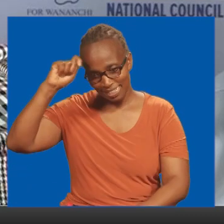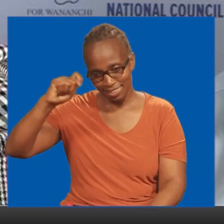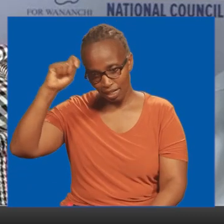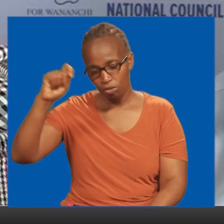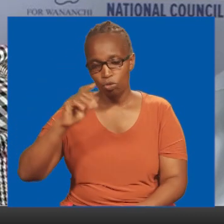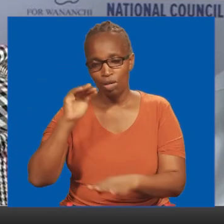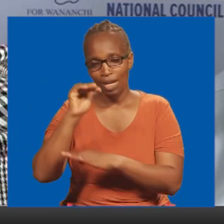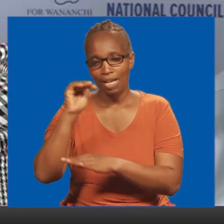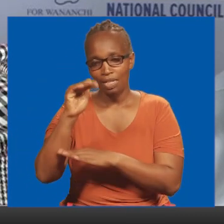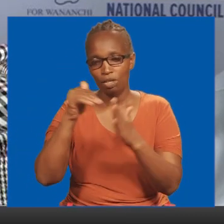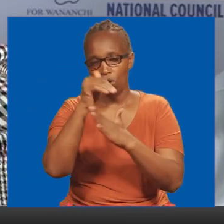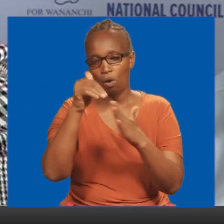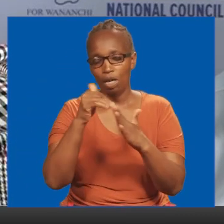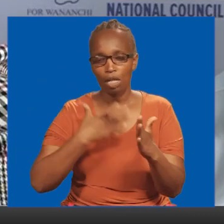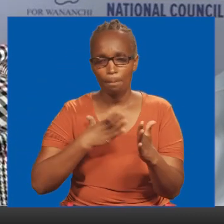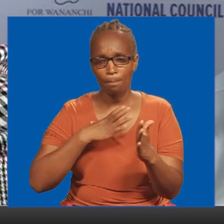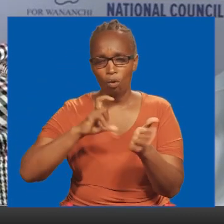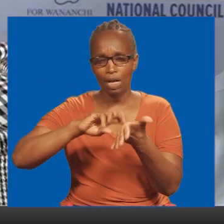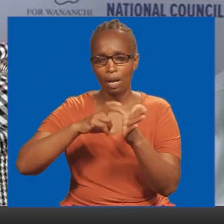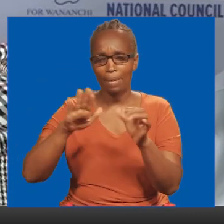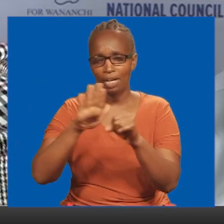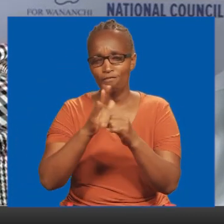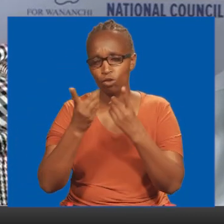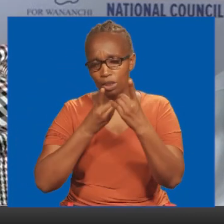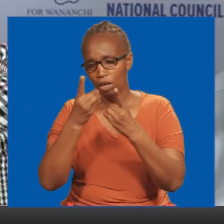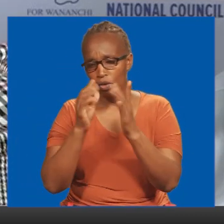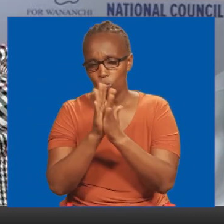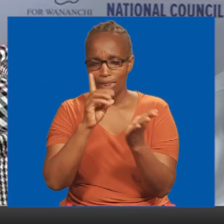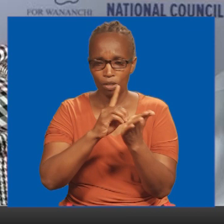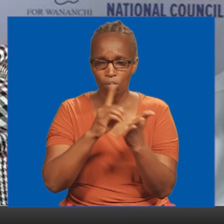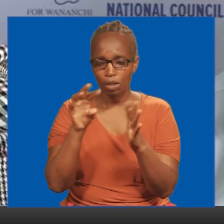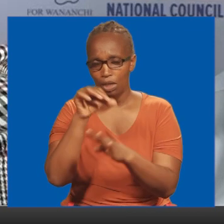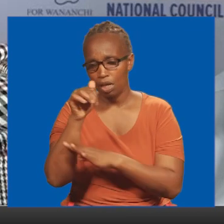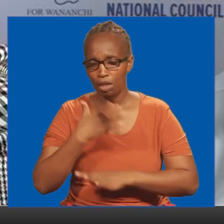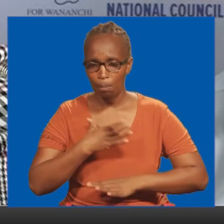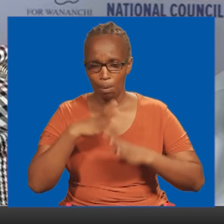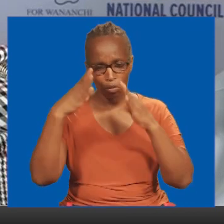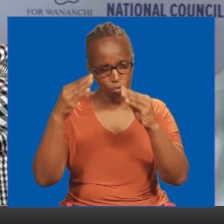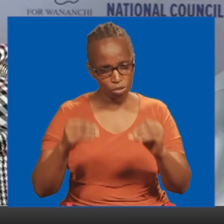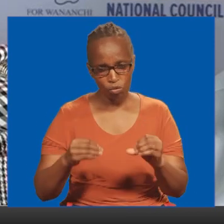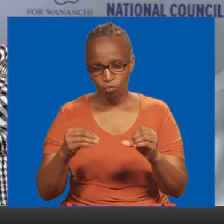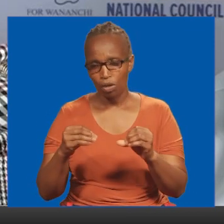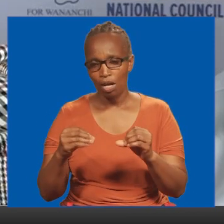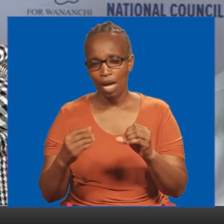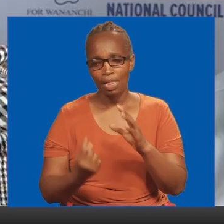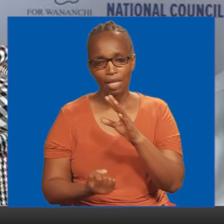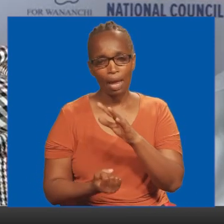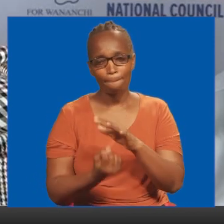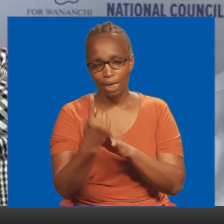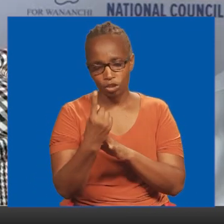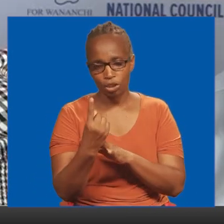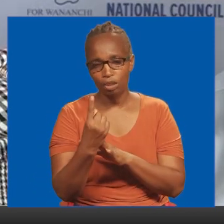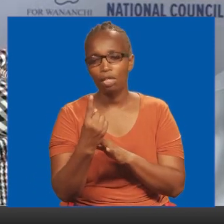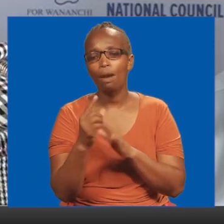the country to hold meaningful dialogue with the doctors and other medics to resolve the emerging crisis due